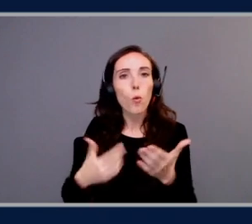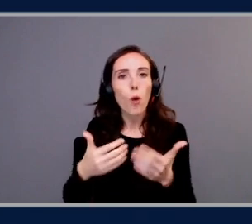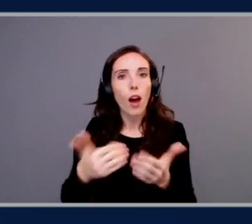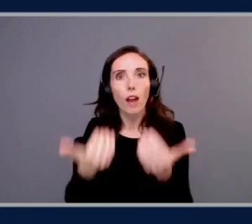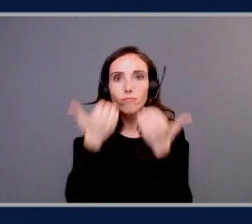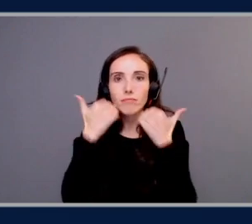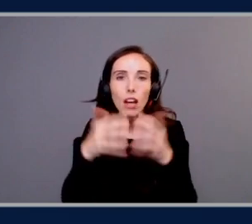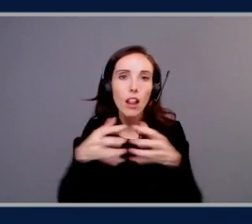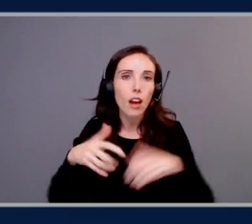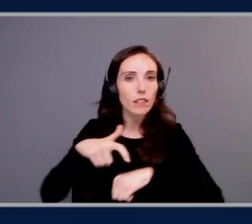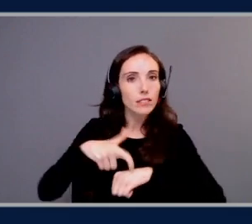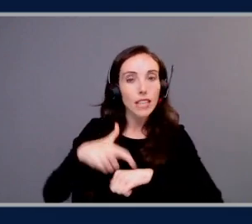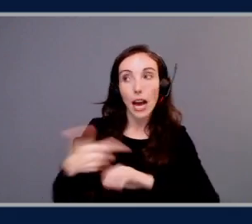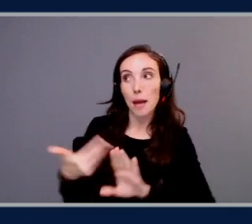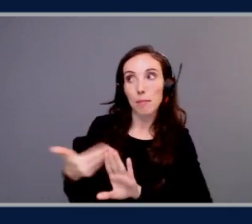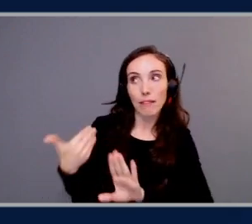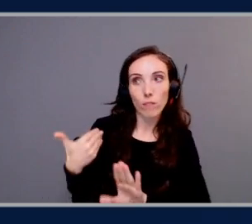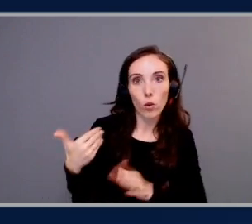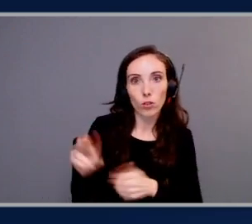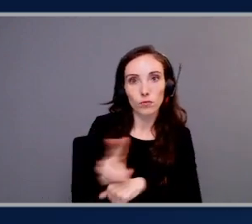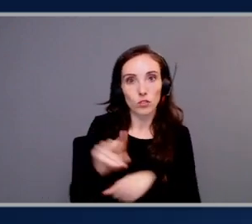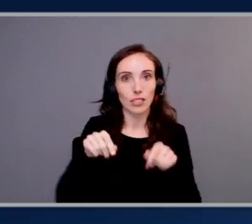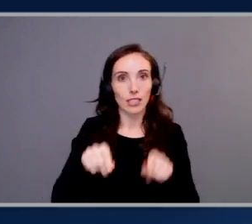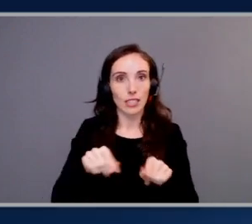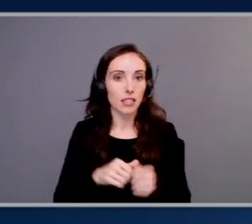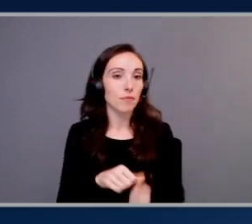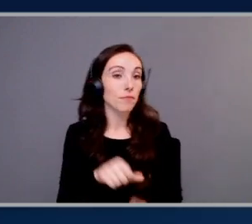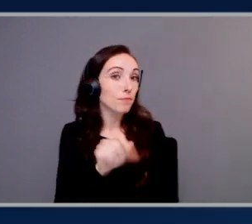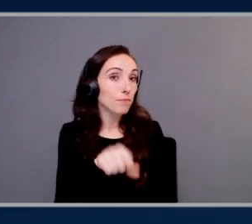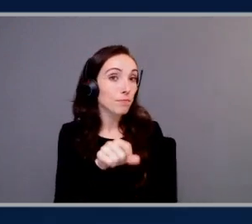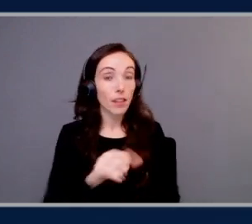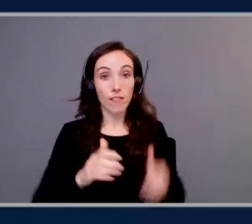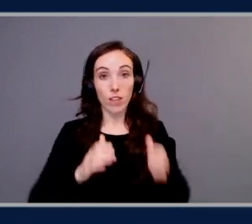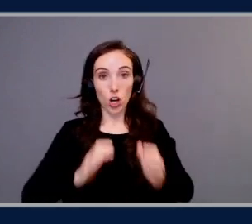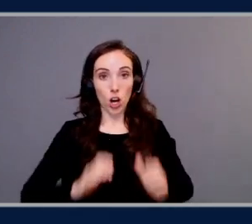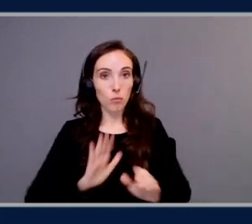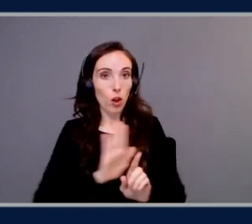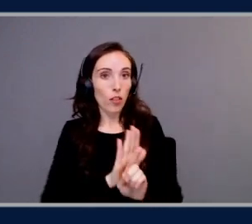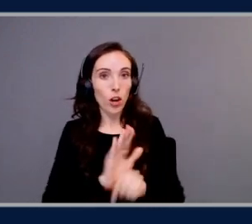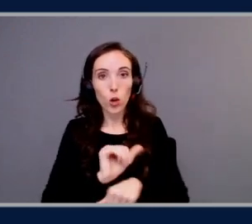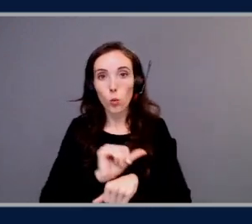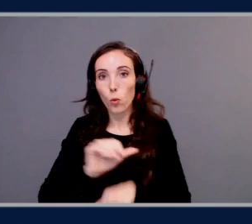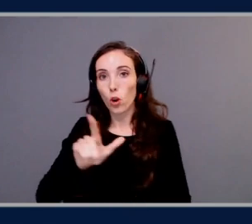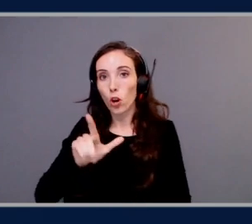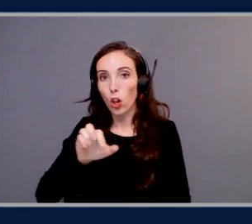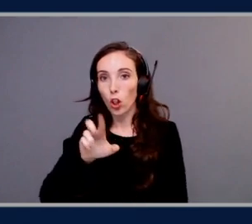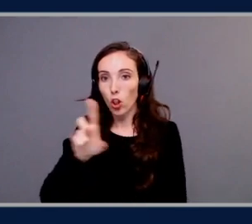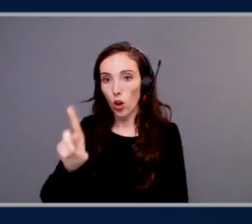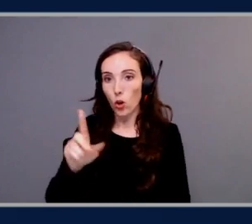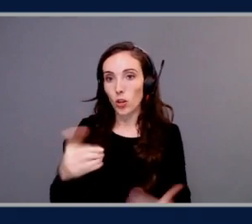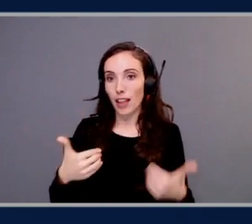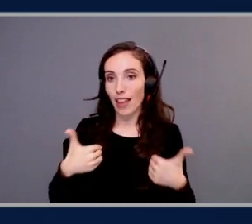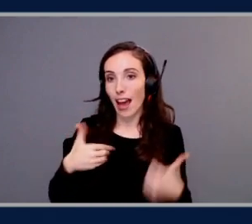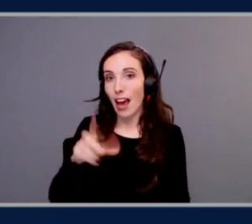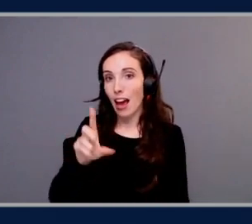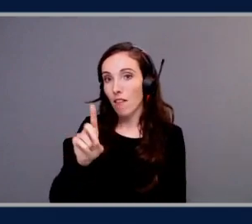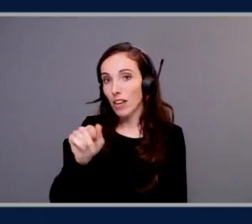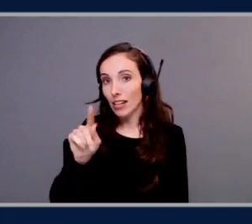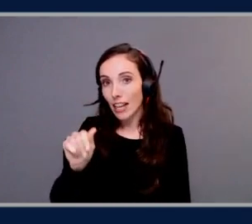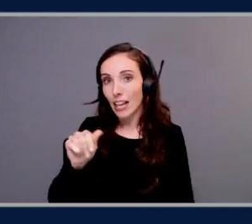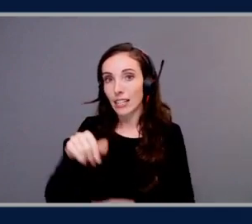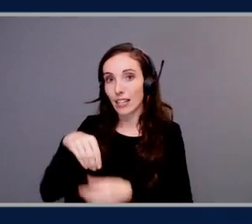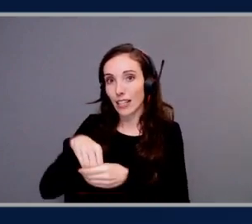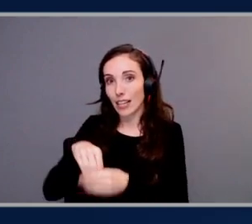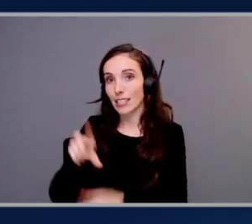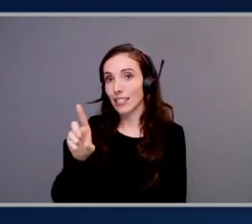before? Absolutely. So when customers have their workload, they have data on S3, they have data on their data warehouse